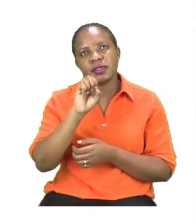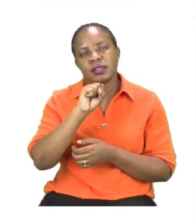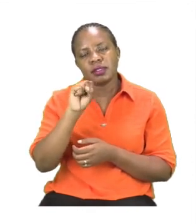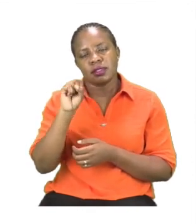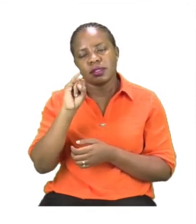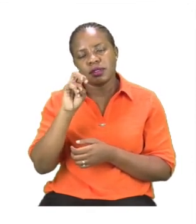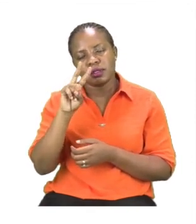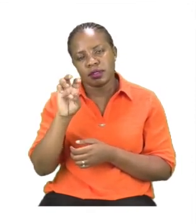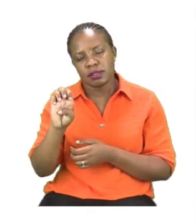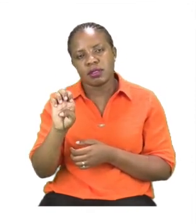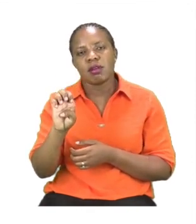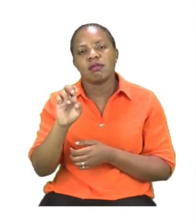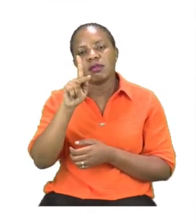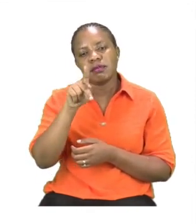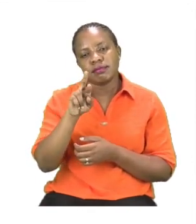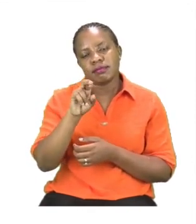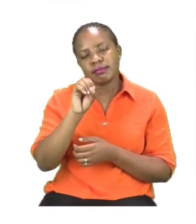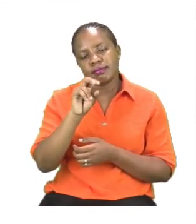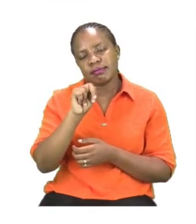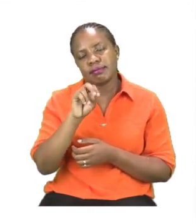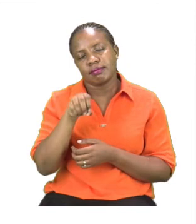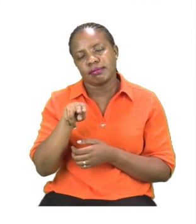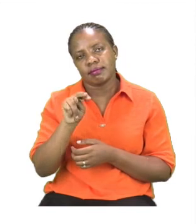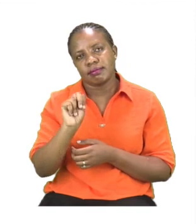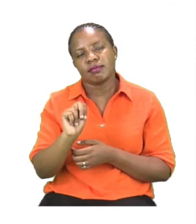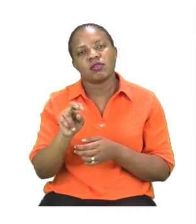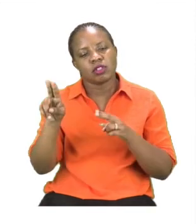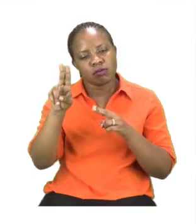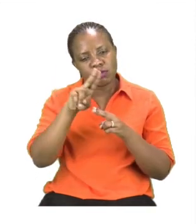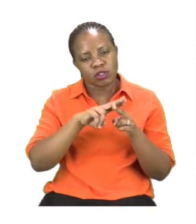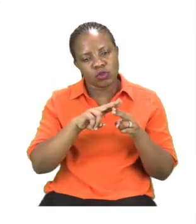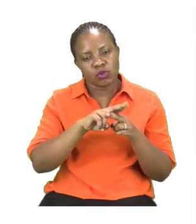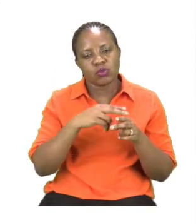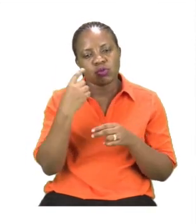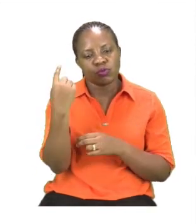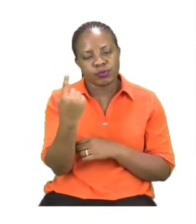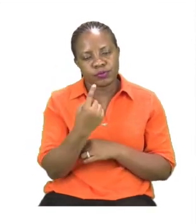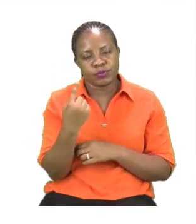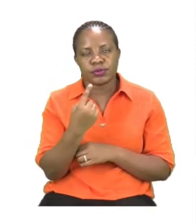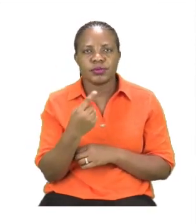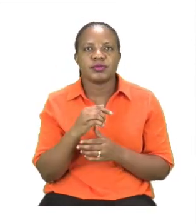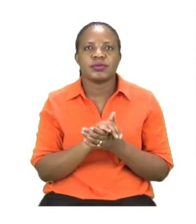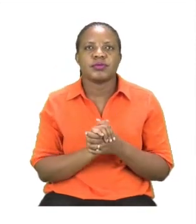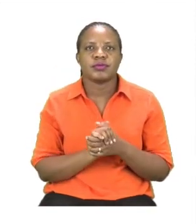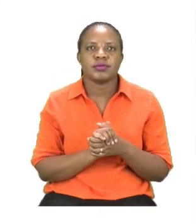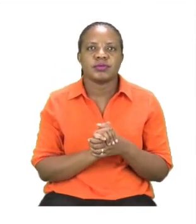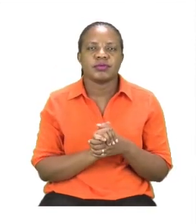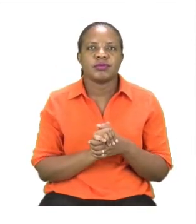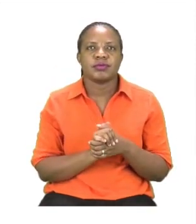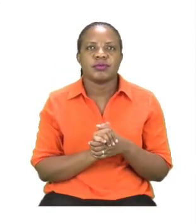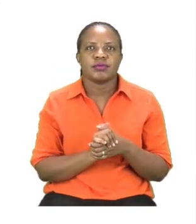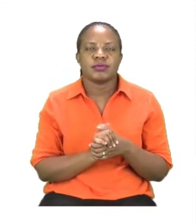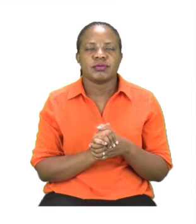them. And you are going to use these standalone possessive pronouns to complete the exercise